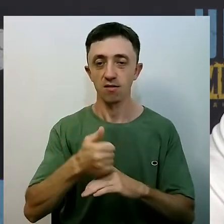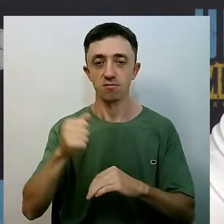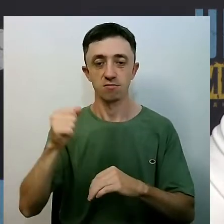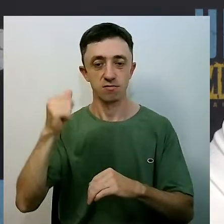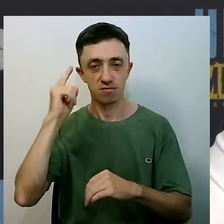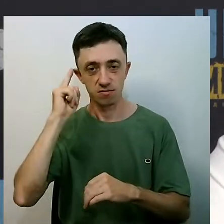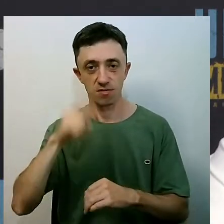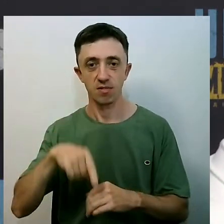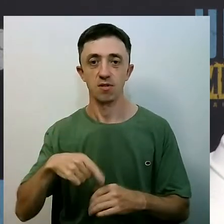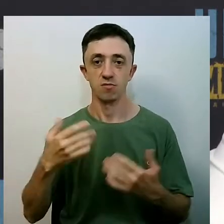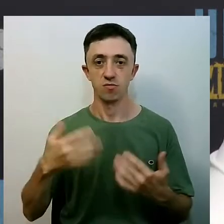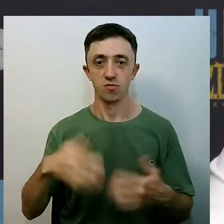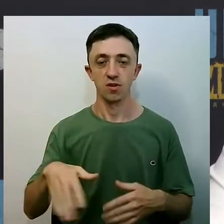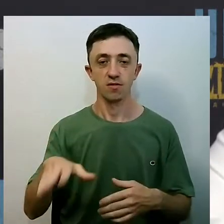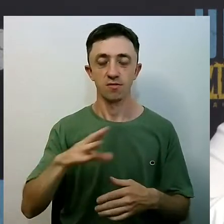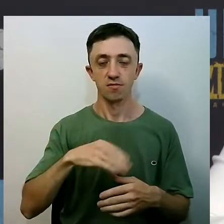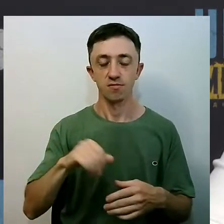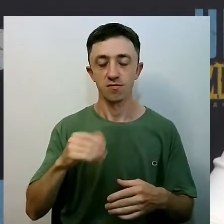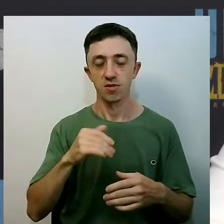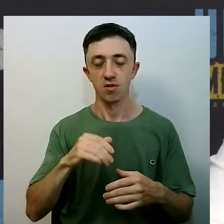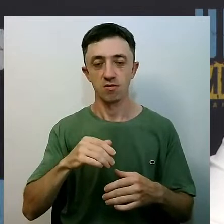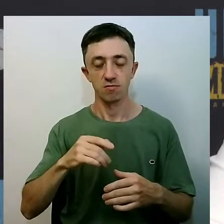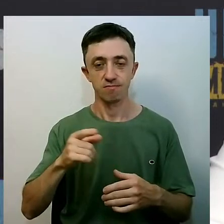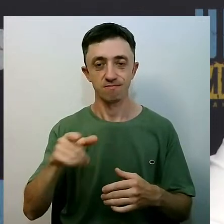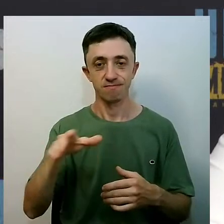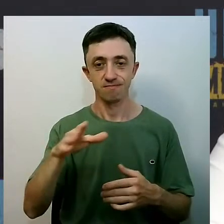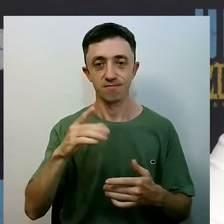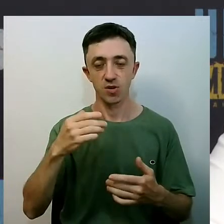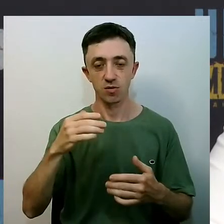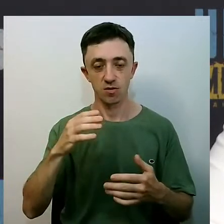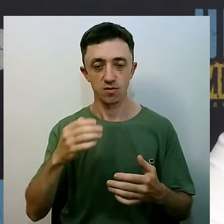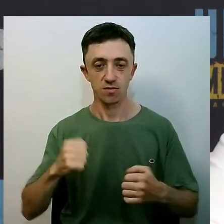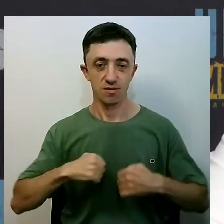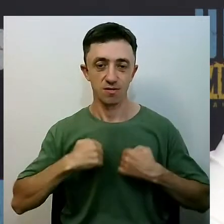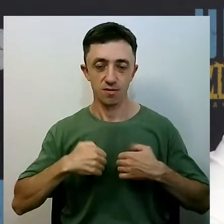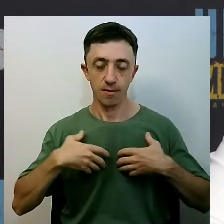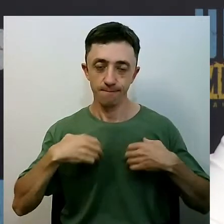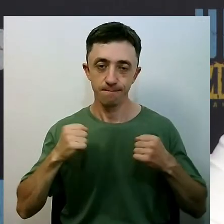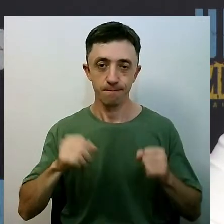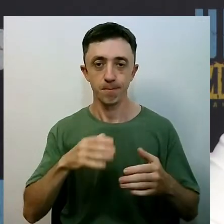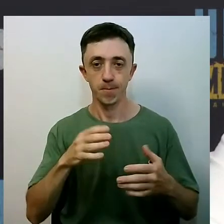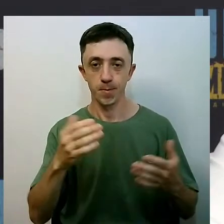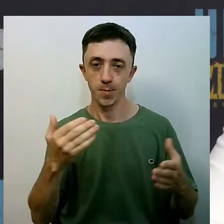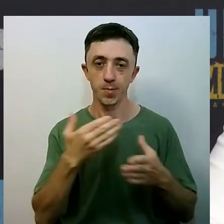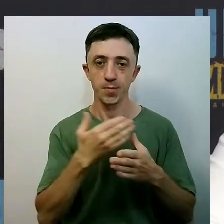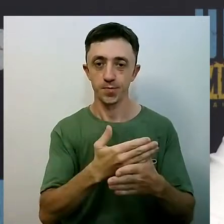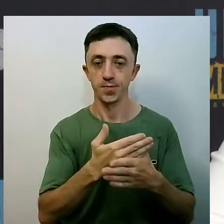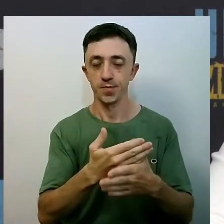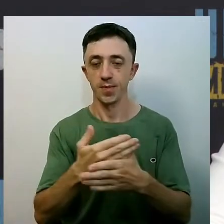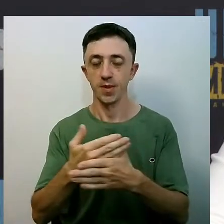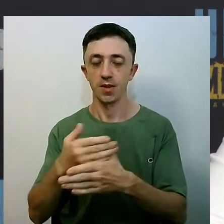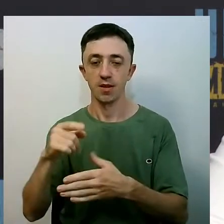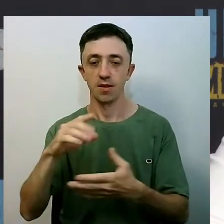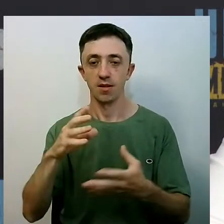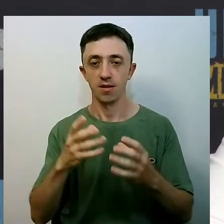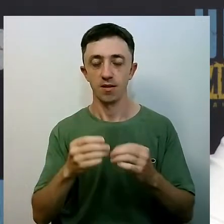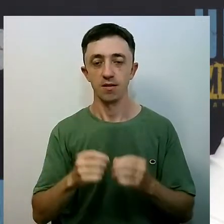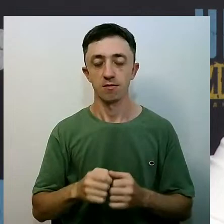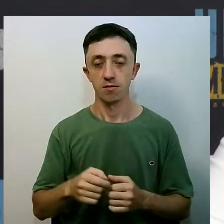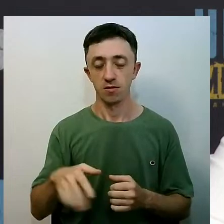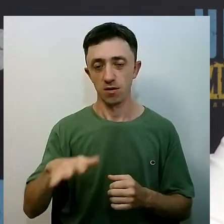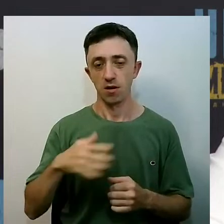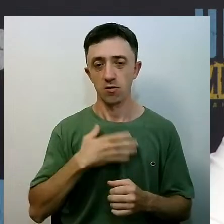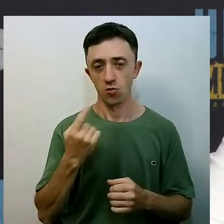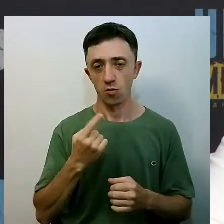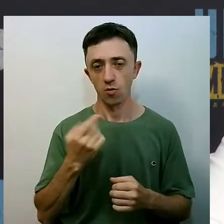All heads of territorial communities are aware about the necessity of this work, and they do everything